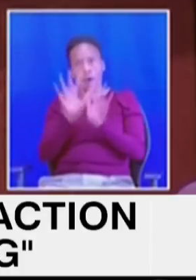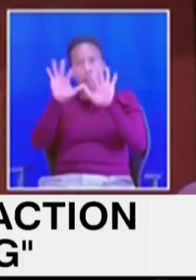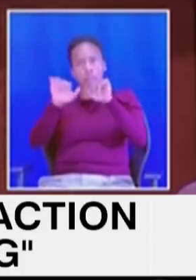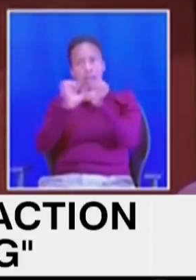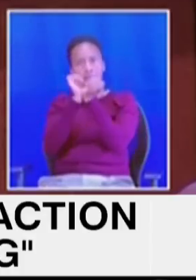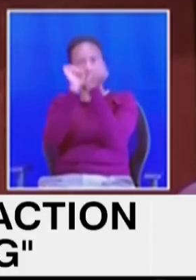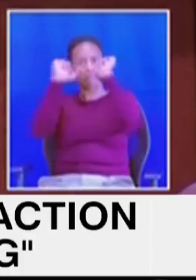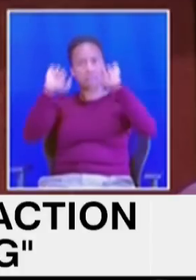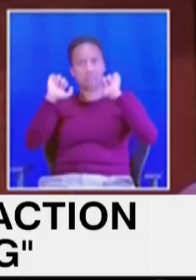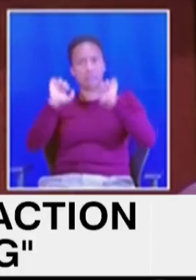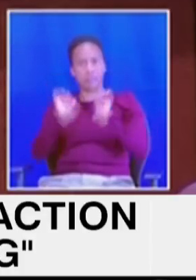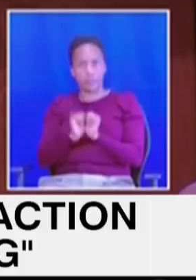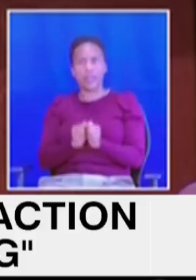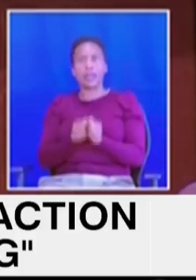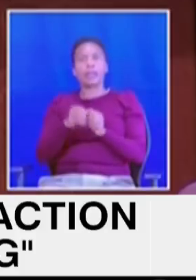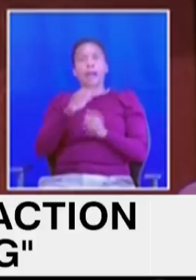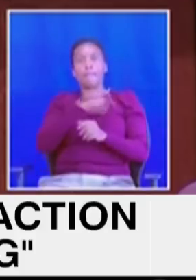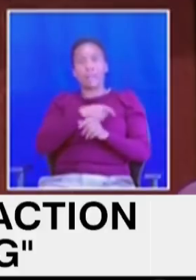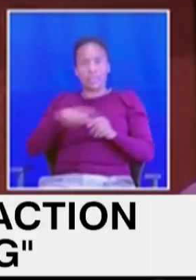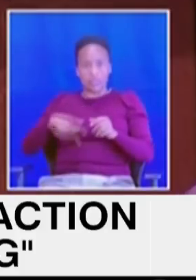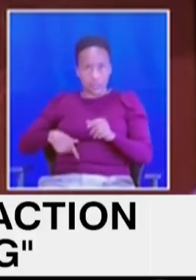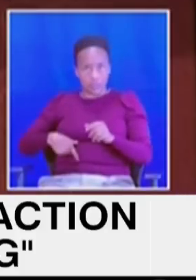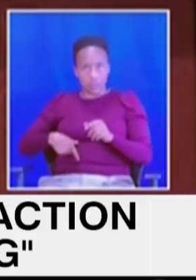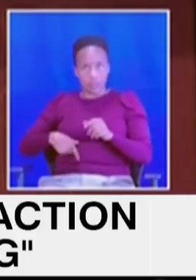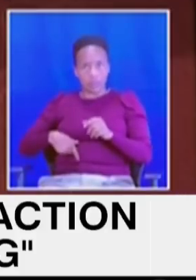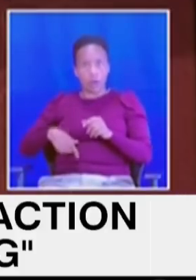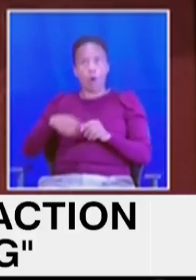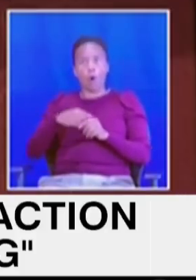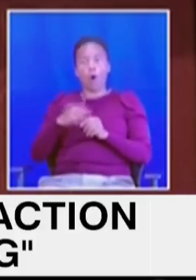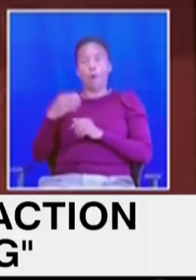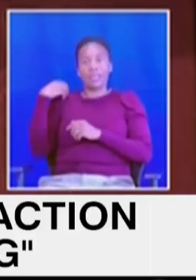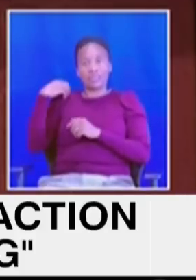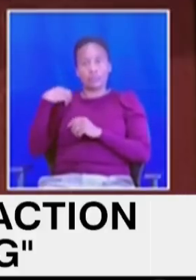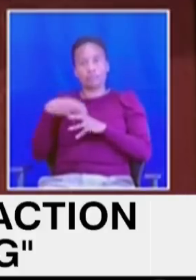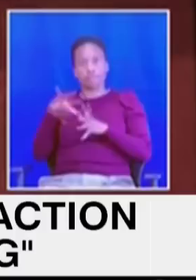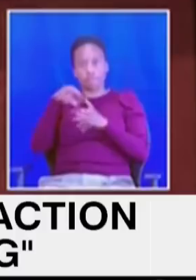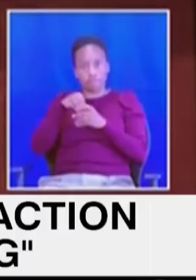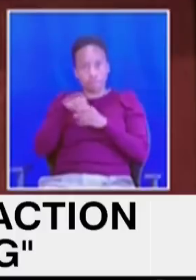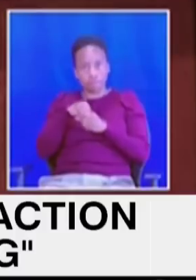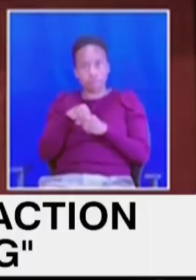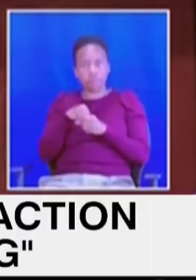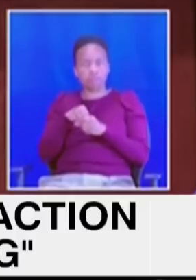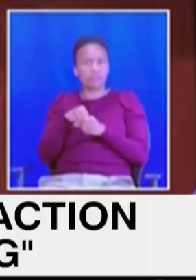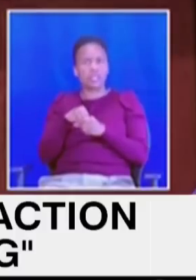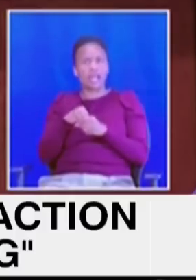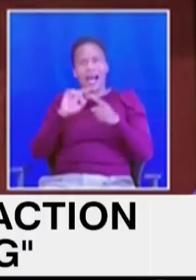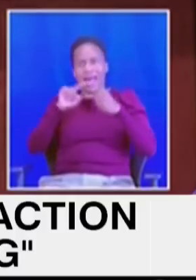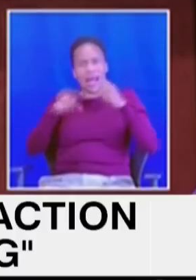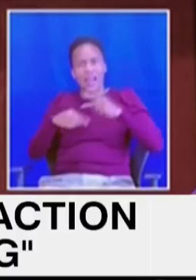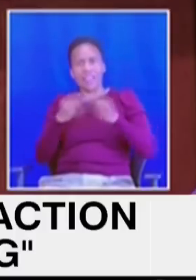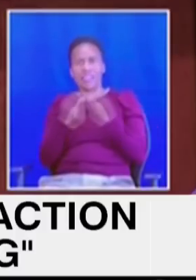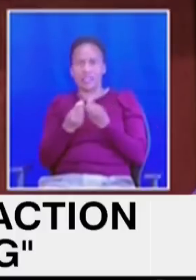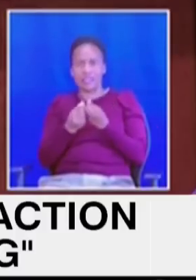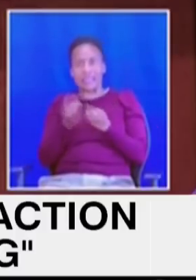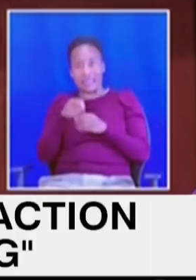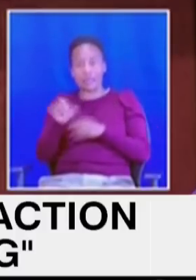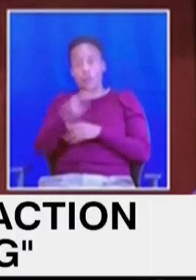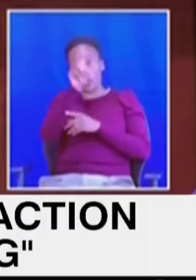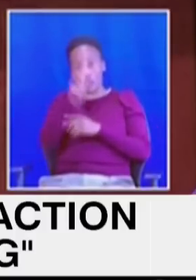prosecuted for involvement in Besta's jailbreak? These are the questions South Africans are